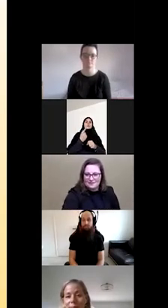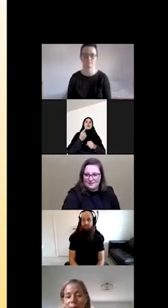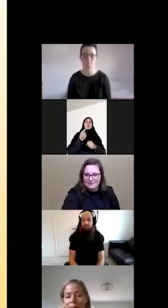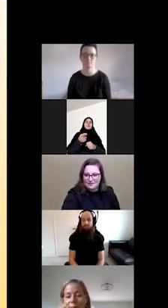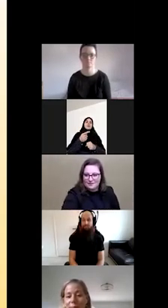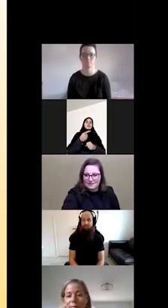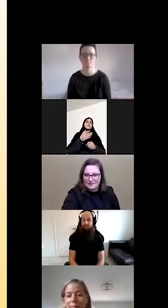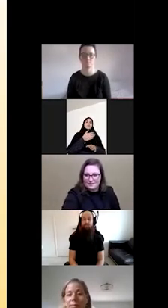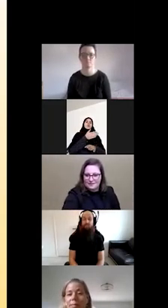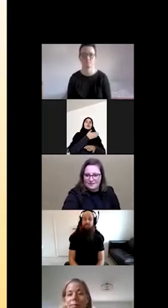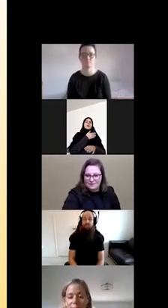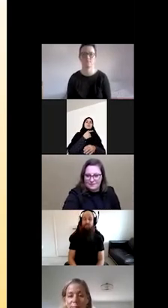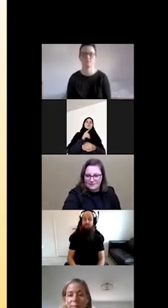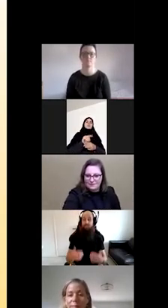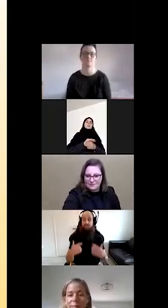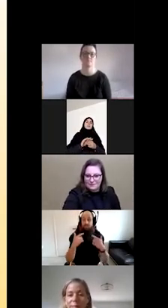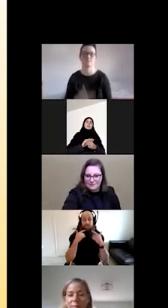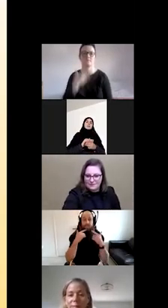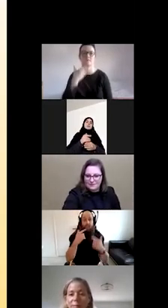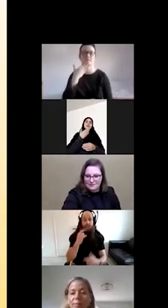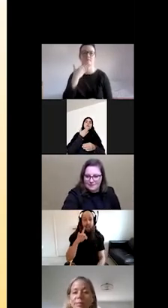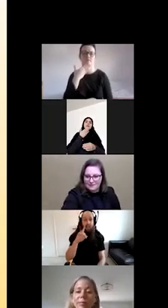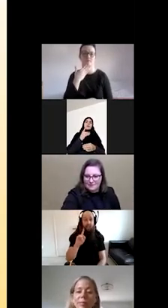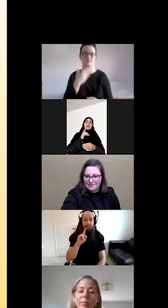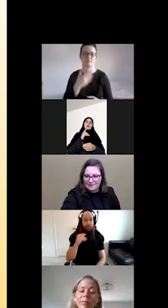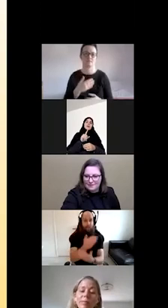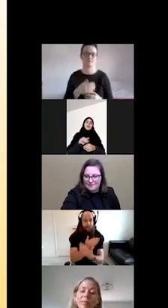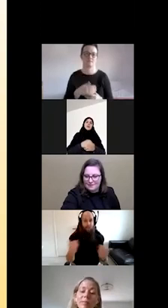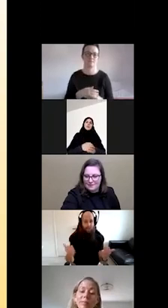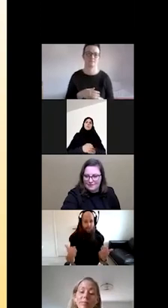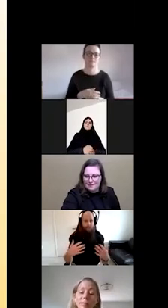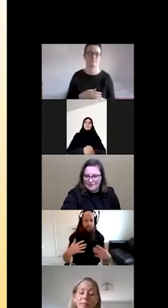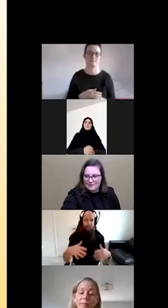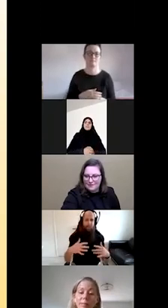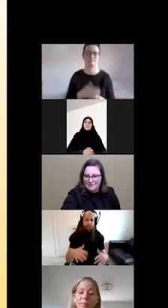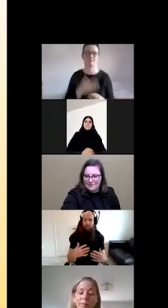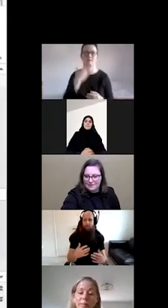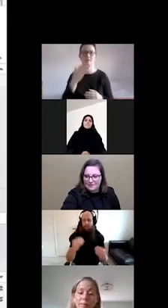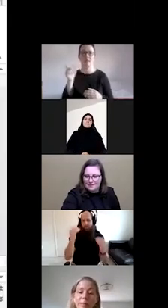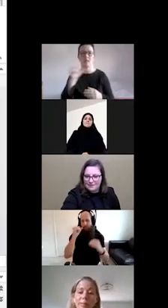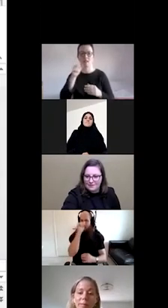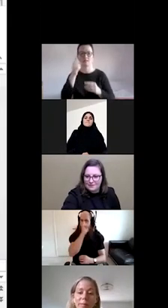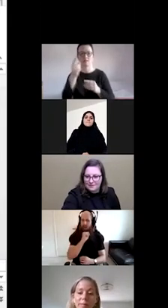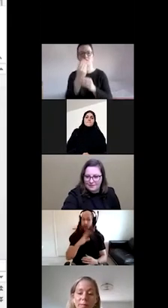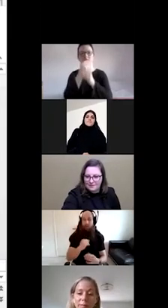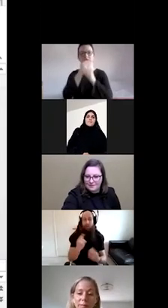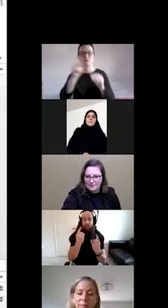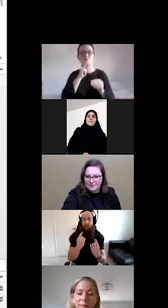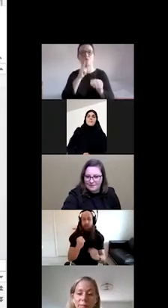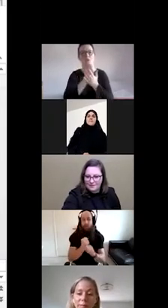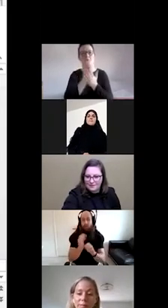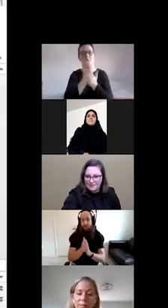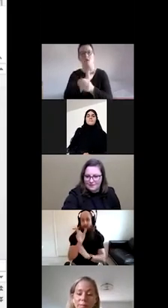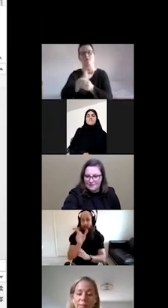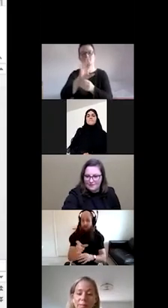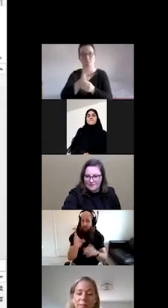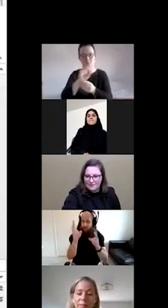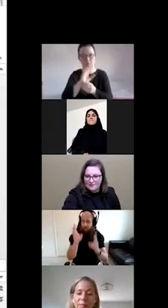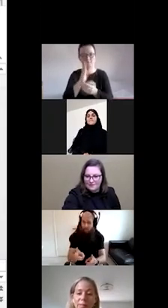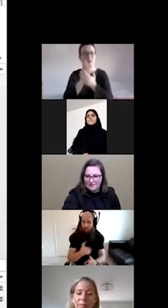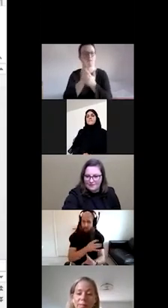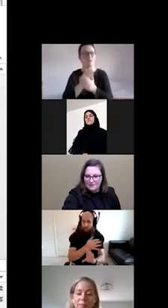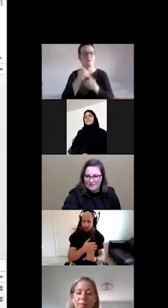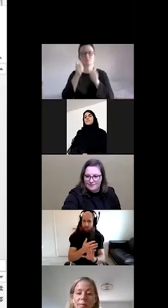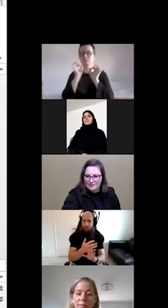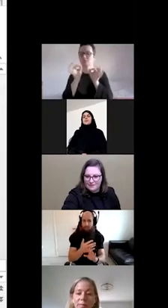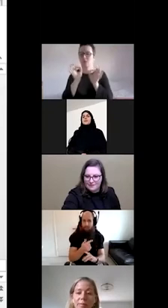Thank you, Leila, for that presentation. That's very informative, and it's been wonderful to work with you throughout these months as well.